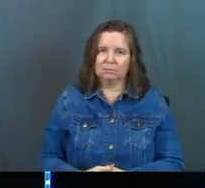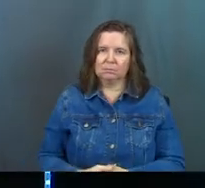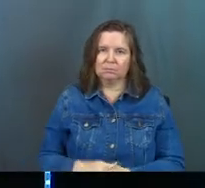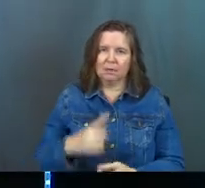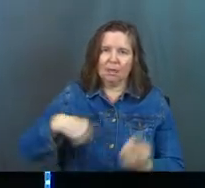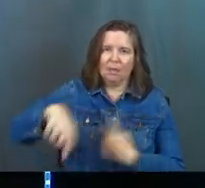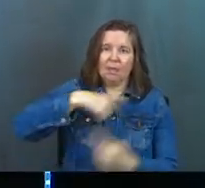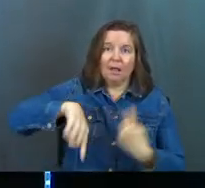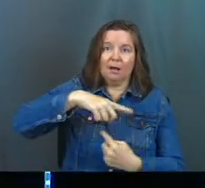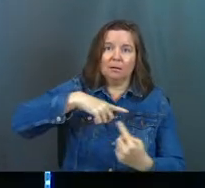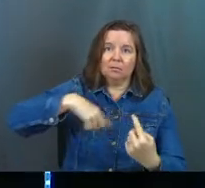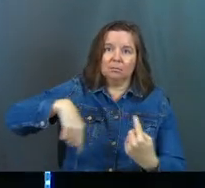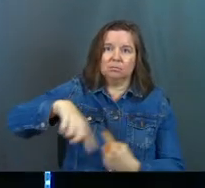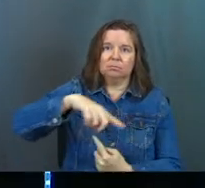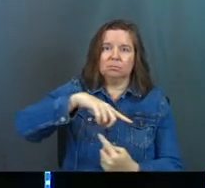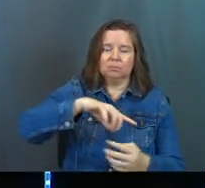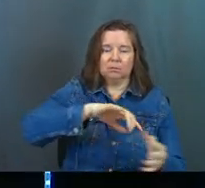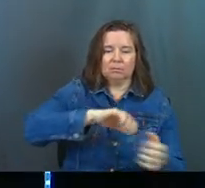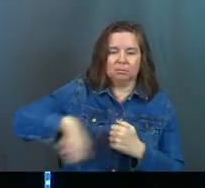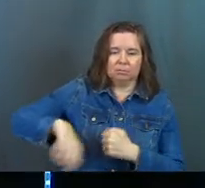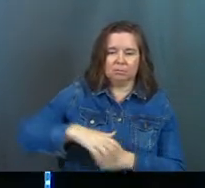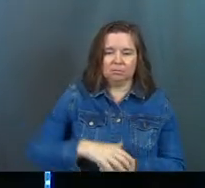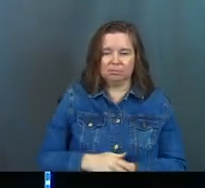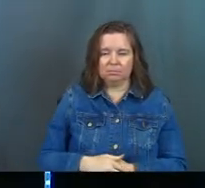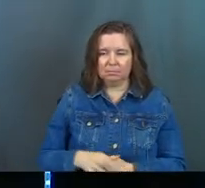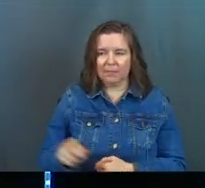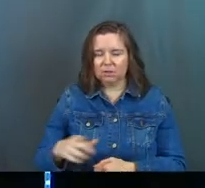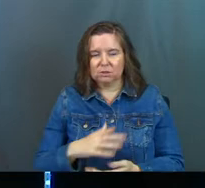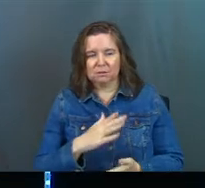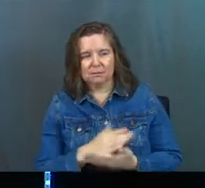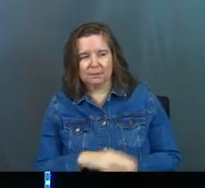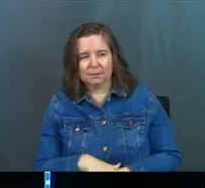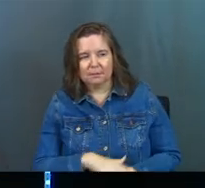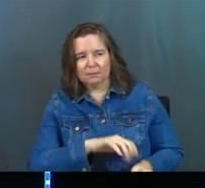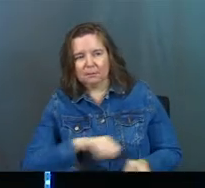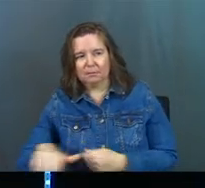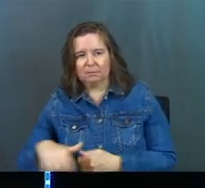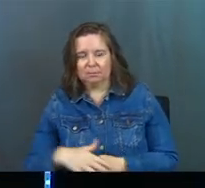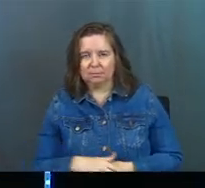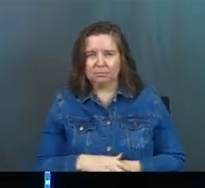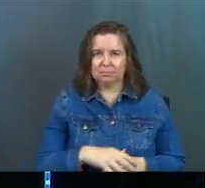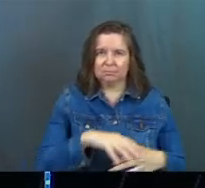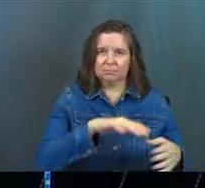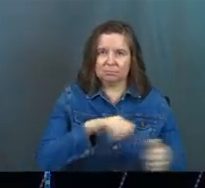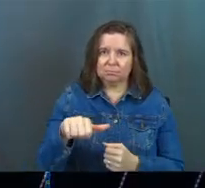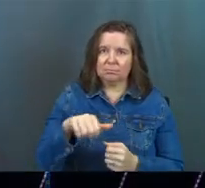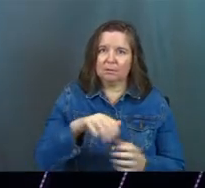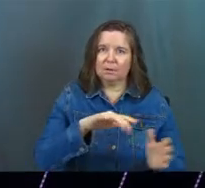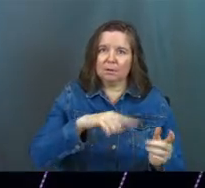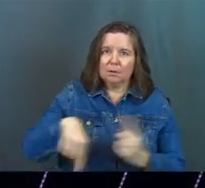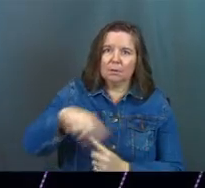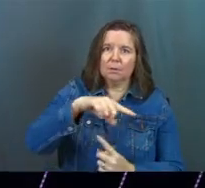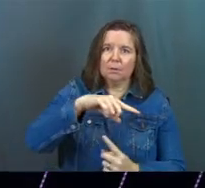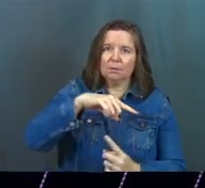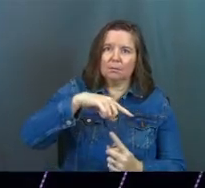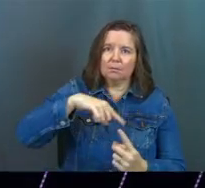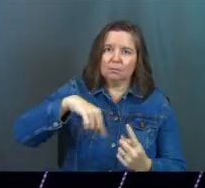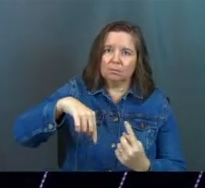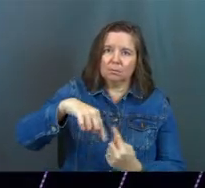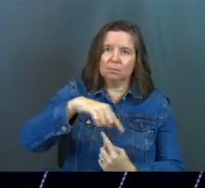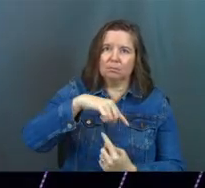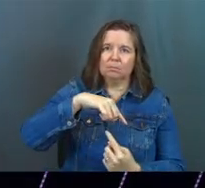it a little bit. And then she stops to spin it a little bit. And then the whole thing kind of slows down. And eventually, sometimes it